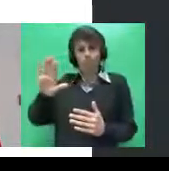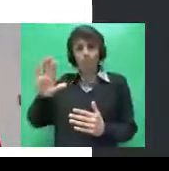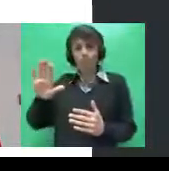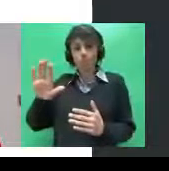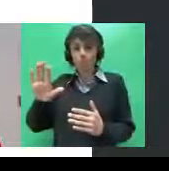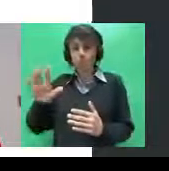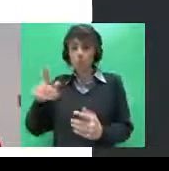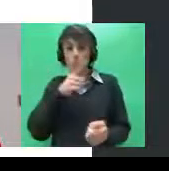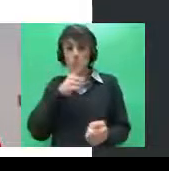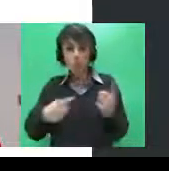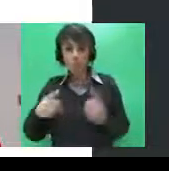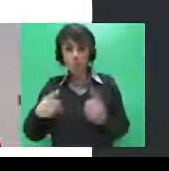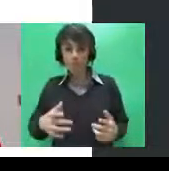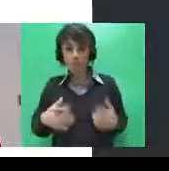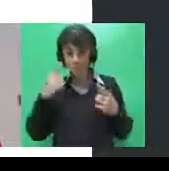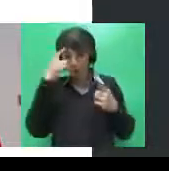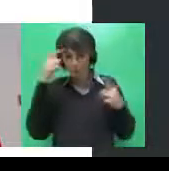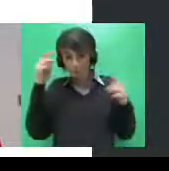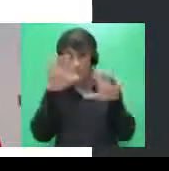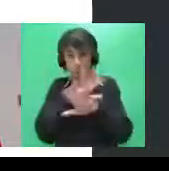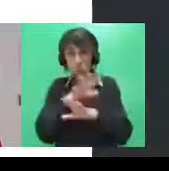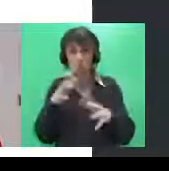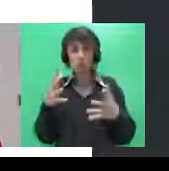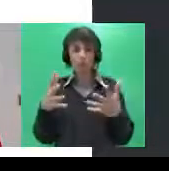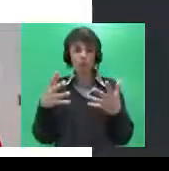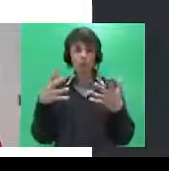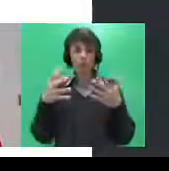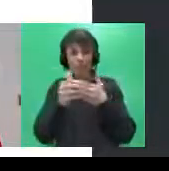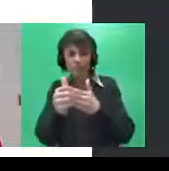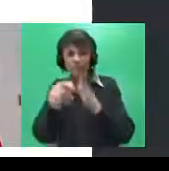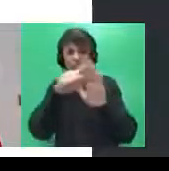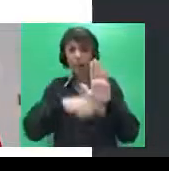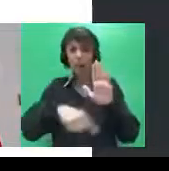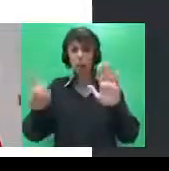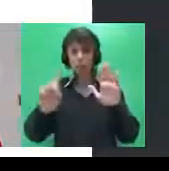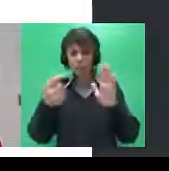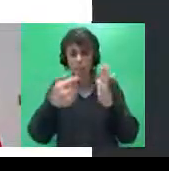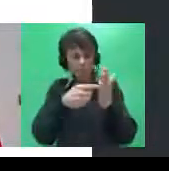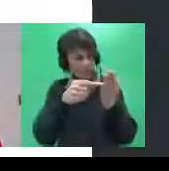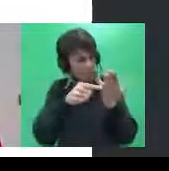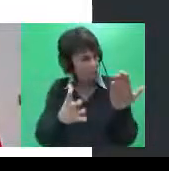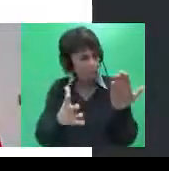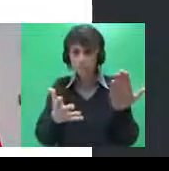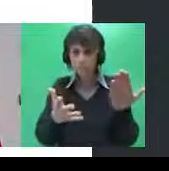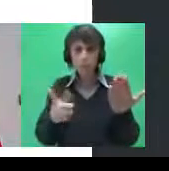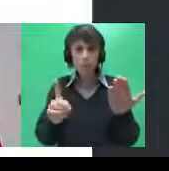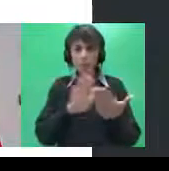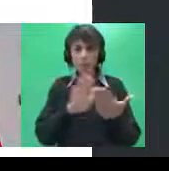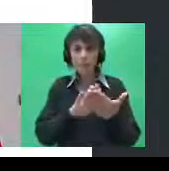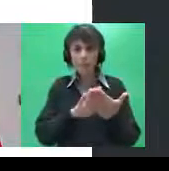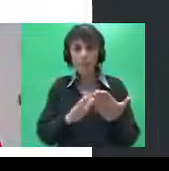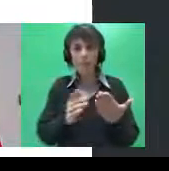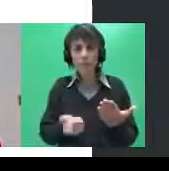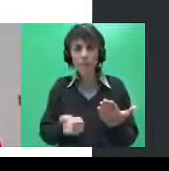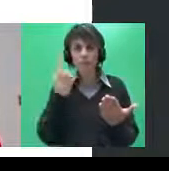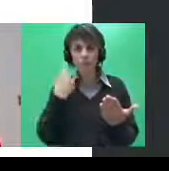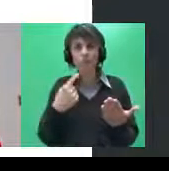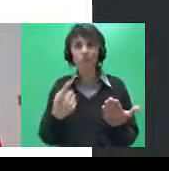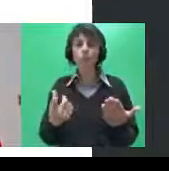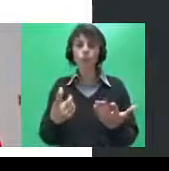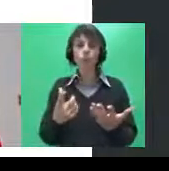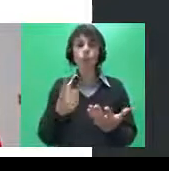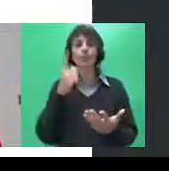with guidelines and what it means and trying to interpret it. So for people that are already feeling the barriers about being active, you can have that information